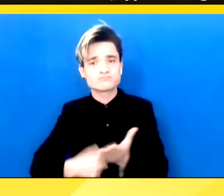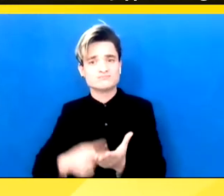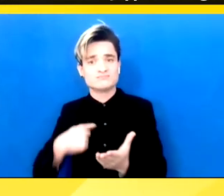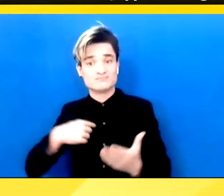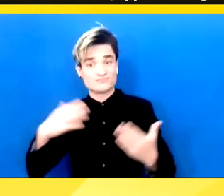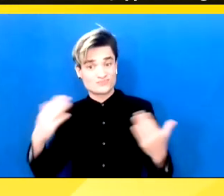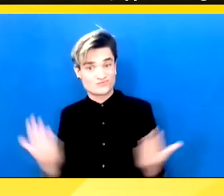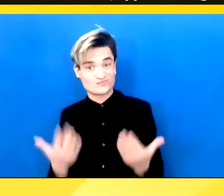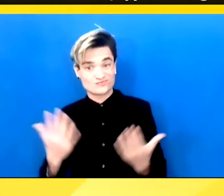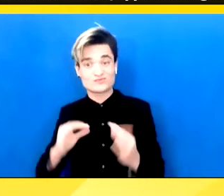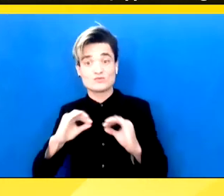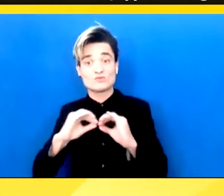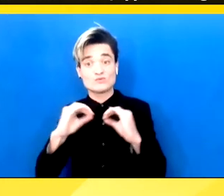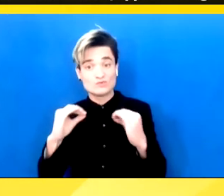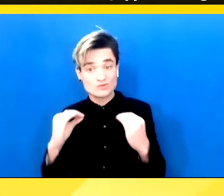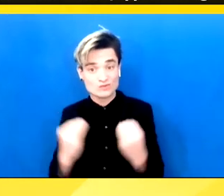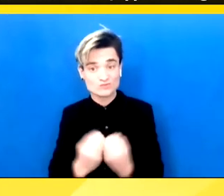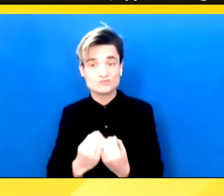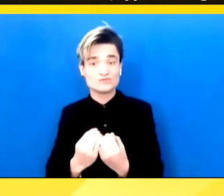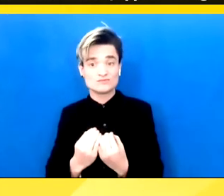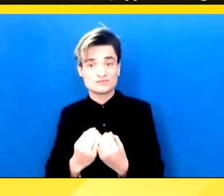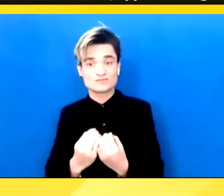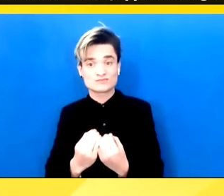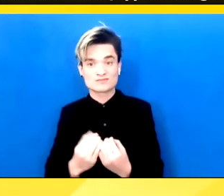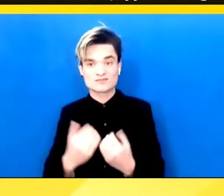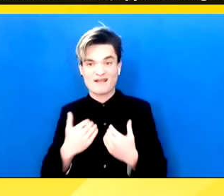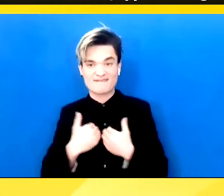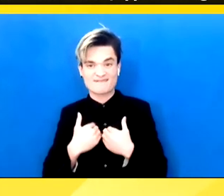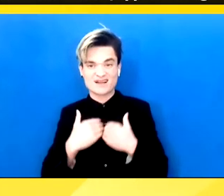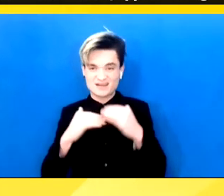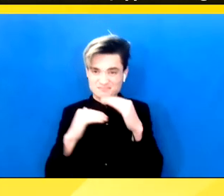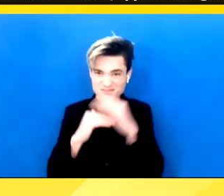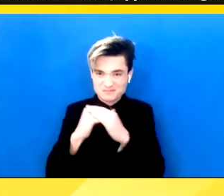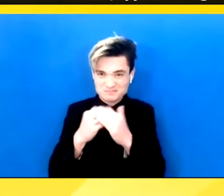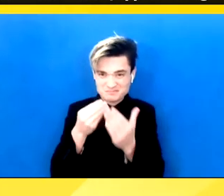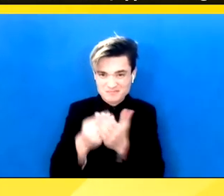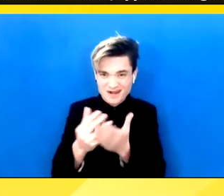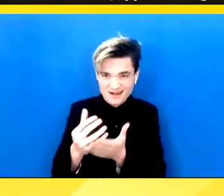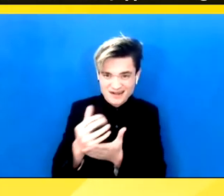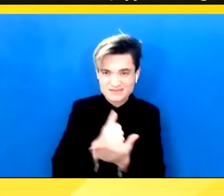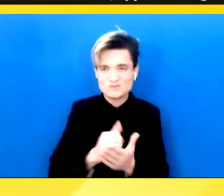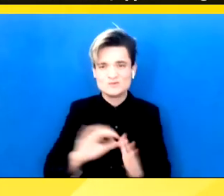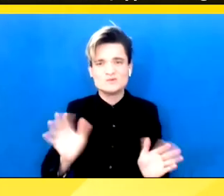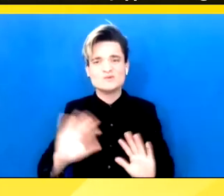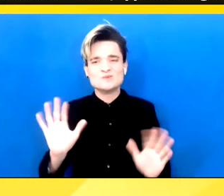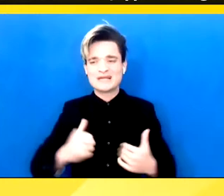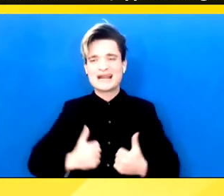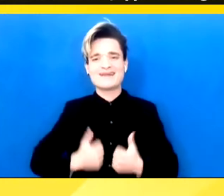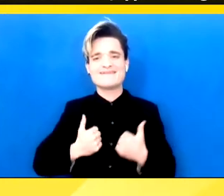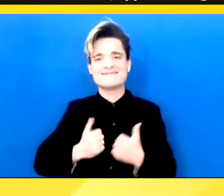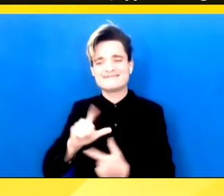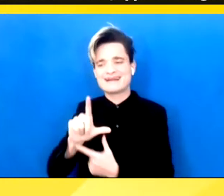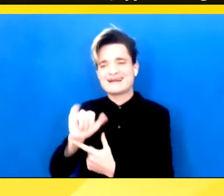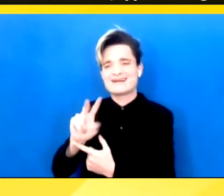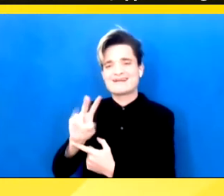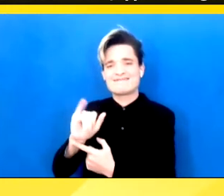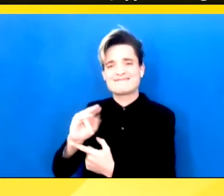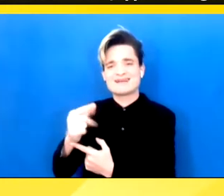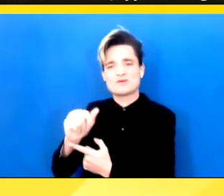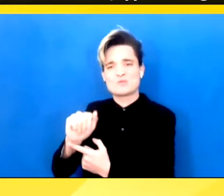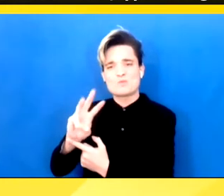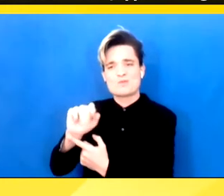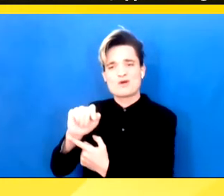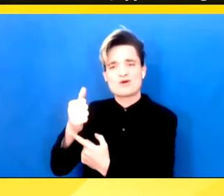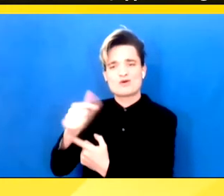minimum wage. We're looking for a living wage. Yeah. I mean, we're tired of just paying bills. The people has